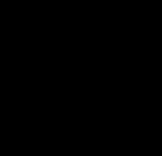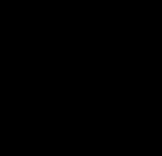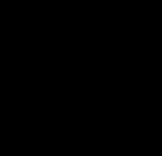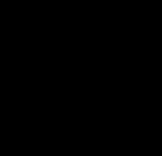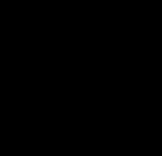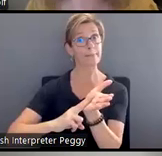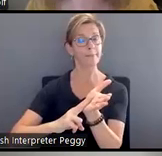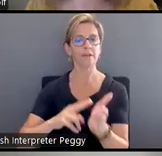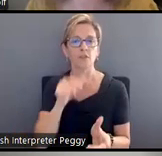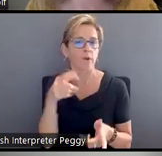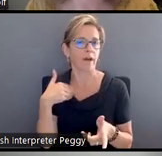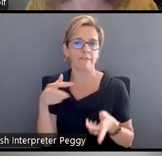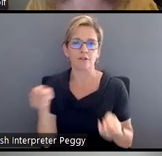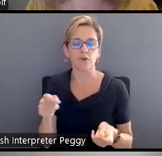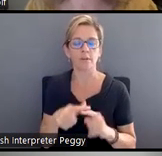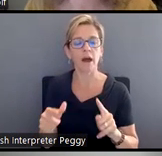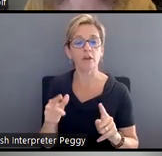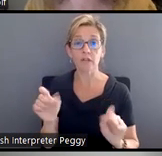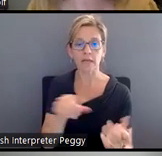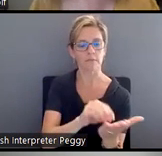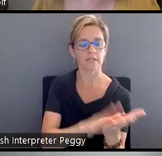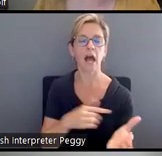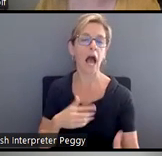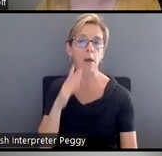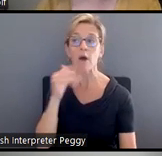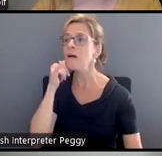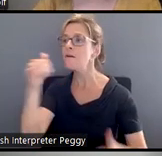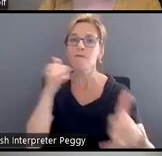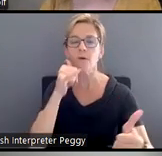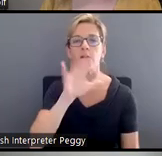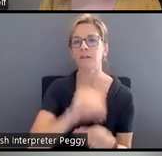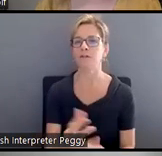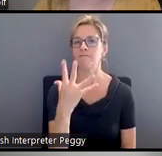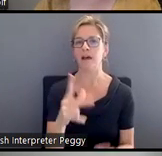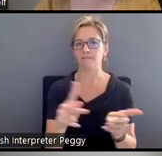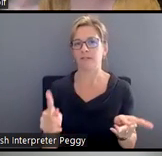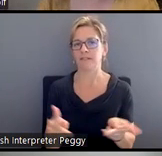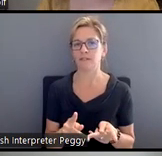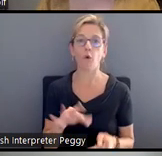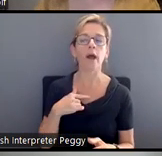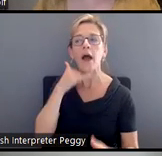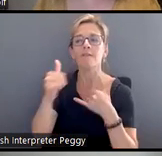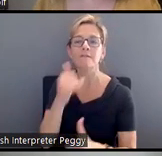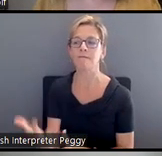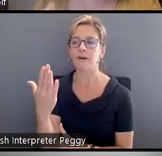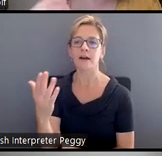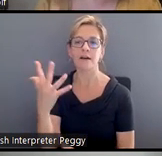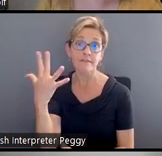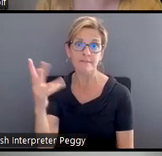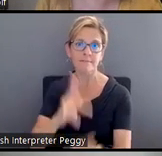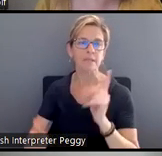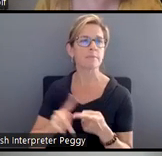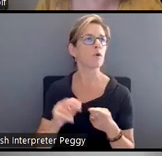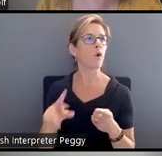over are things like, I'm going to make 5 phone calls to people who have expressed interest. I'm going to send this many emails. All